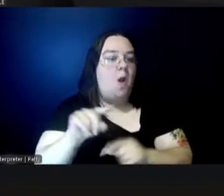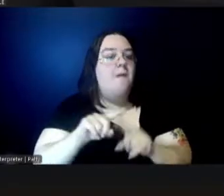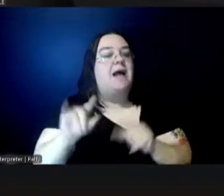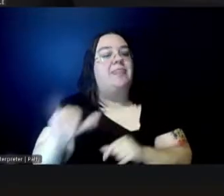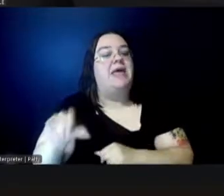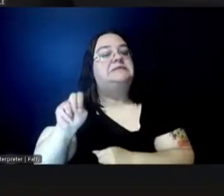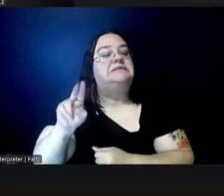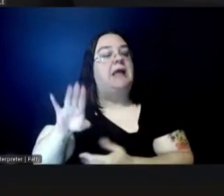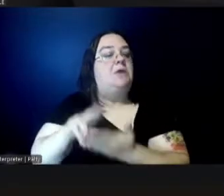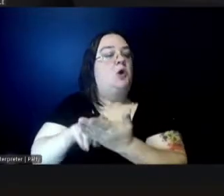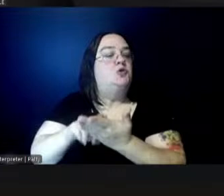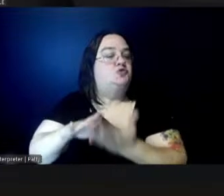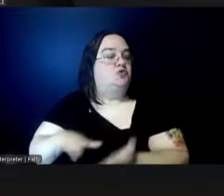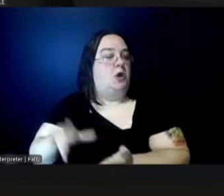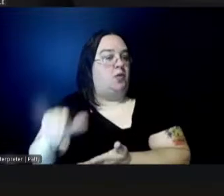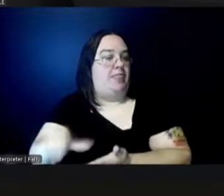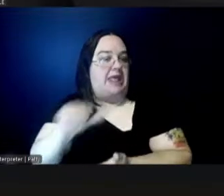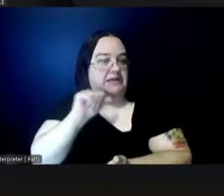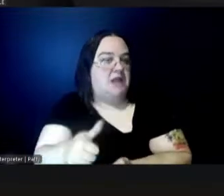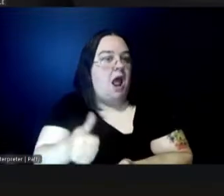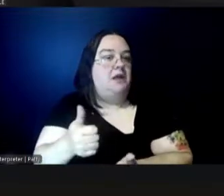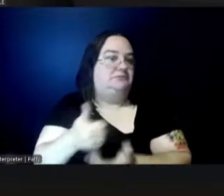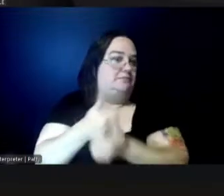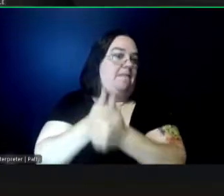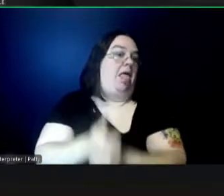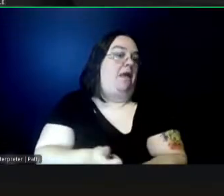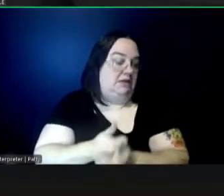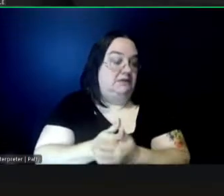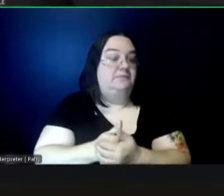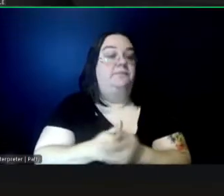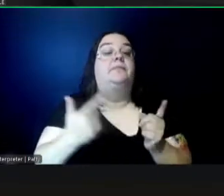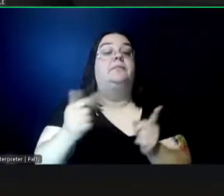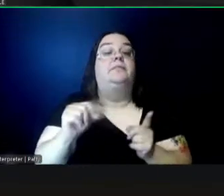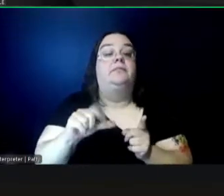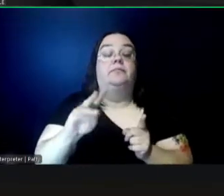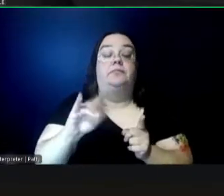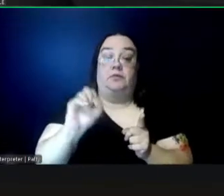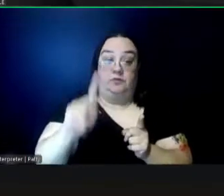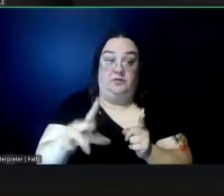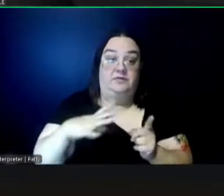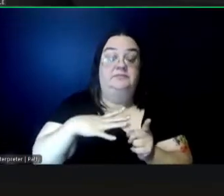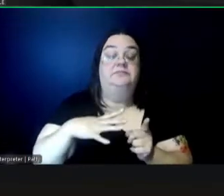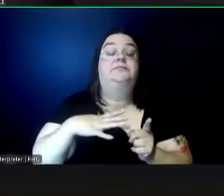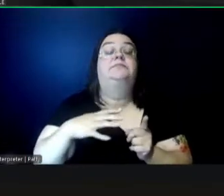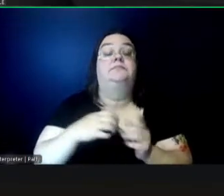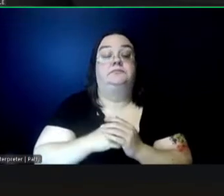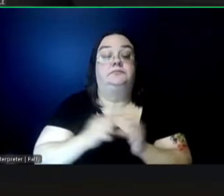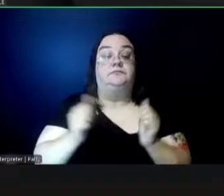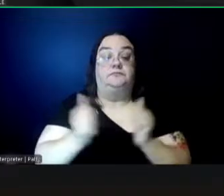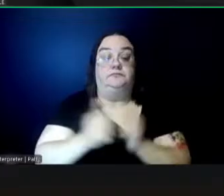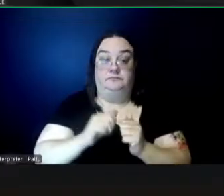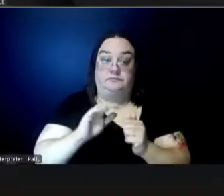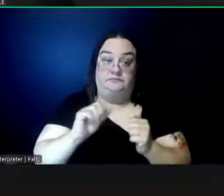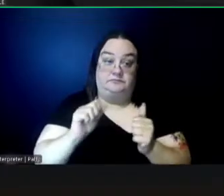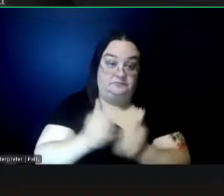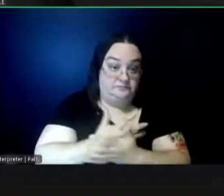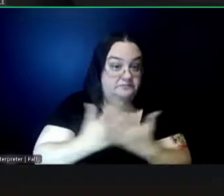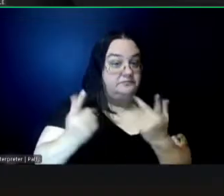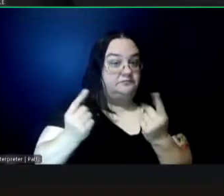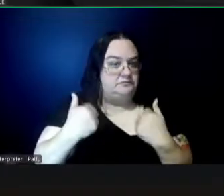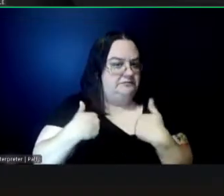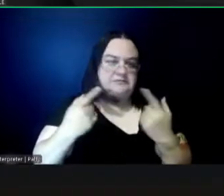that wasn't complying. Okay. With all that we have going on,